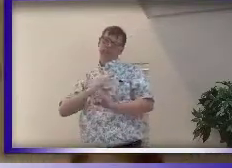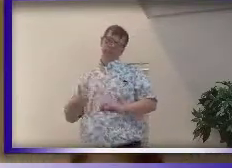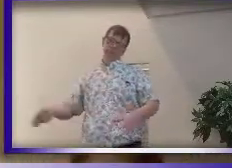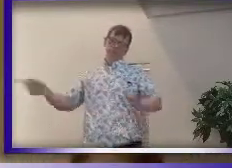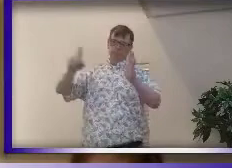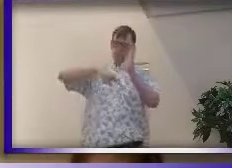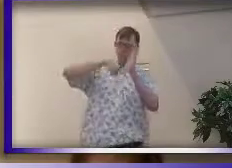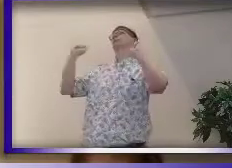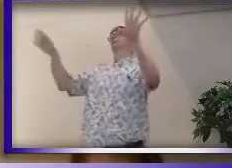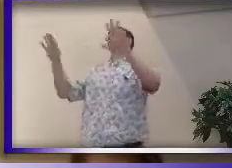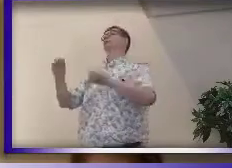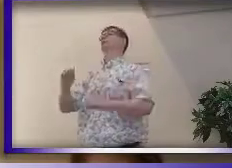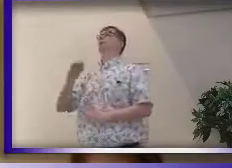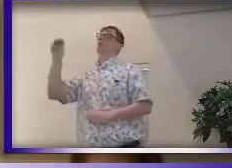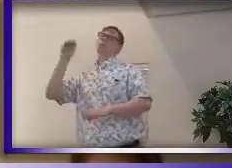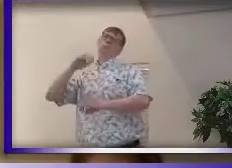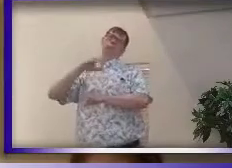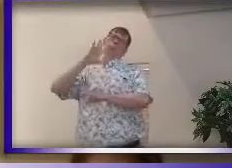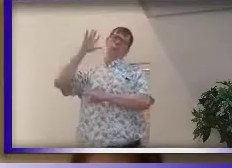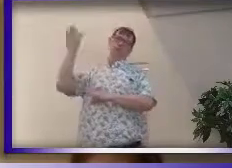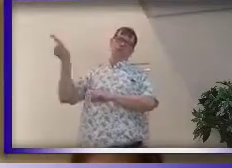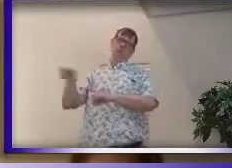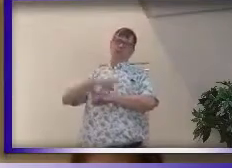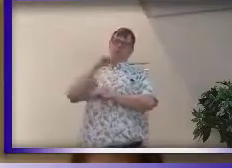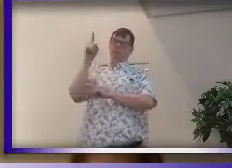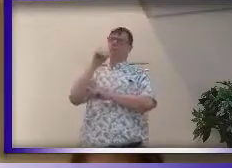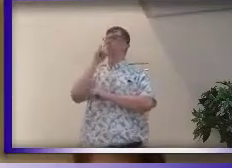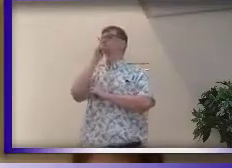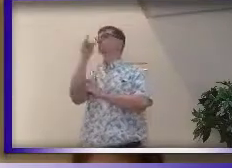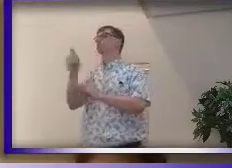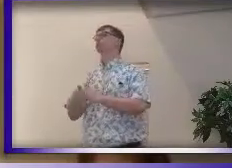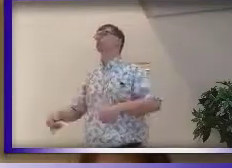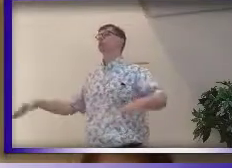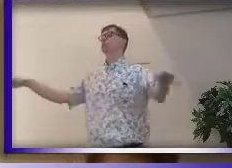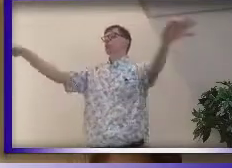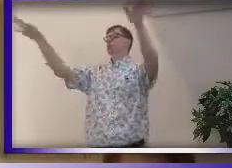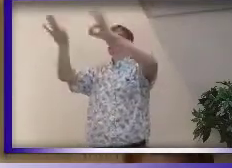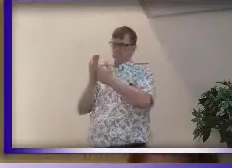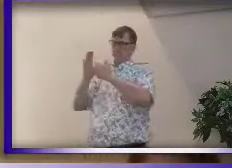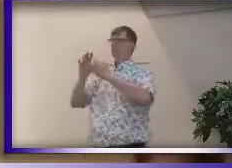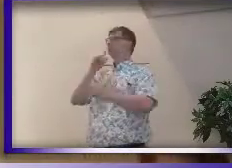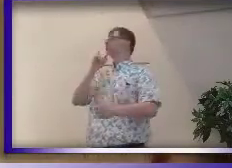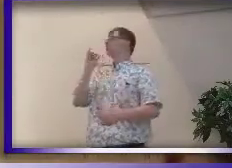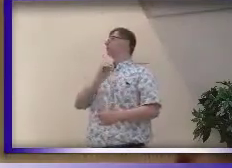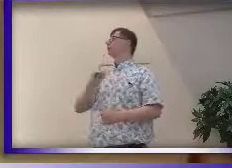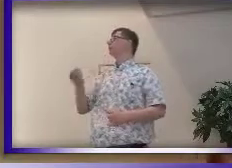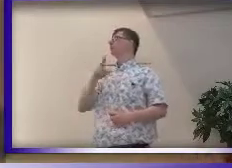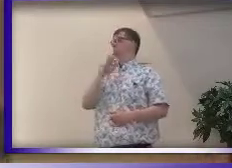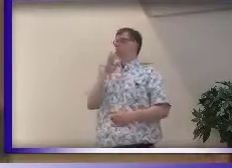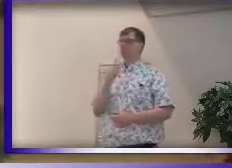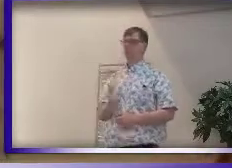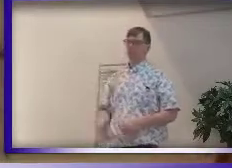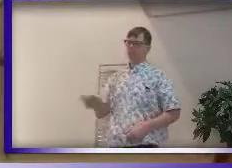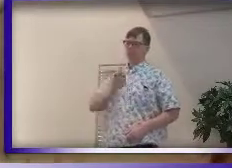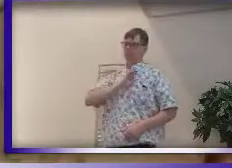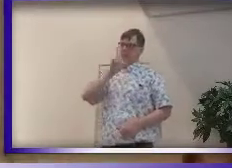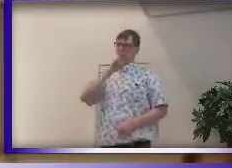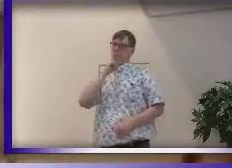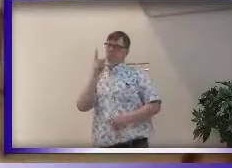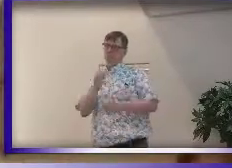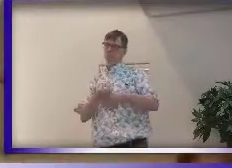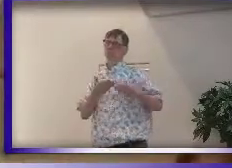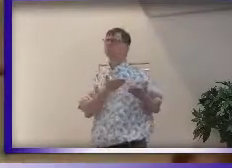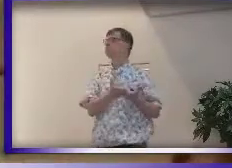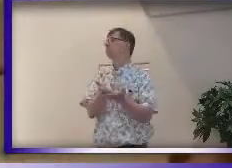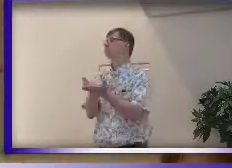and I'm really actually would have been better served to be at the center at noon maybe because there was a great meditation